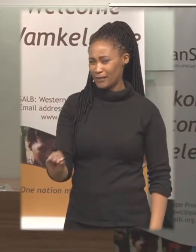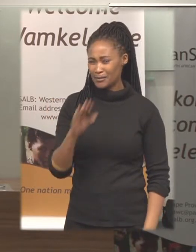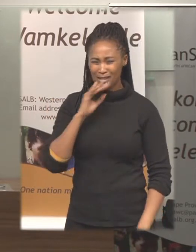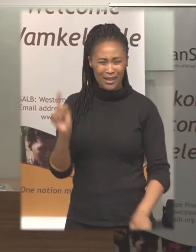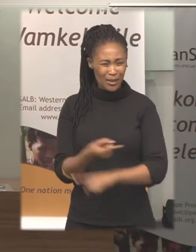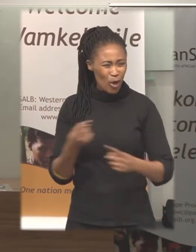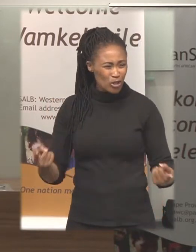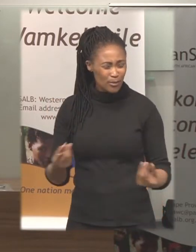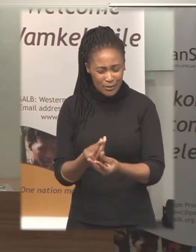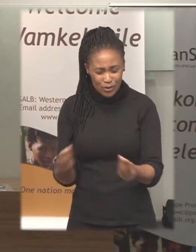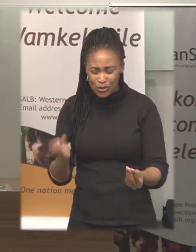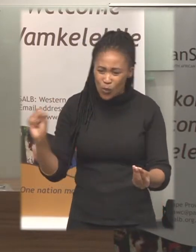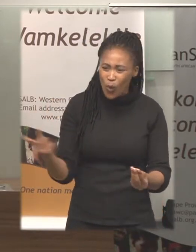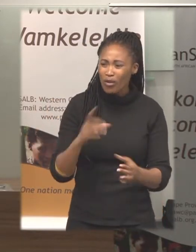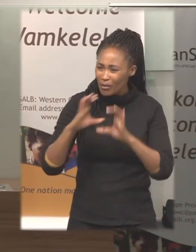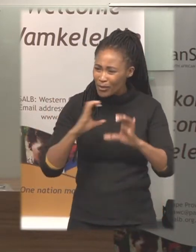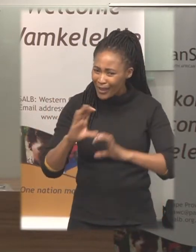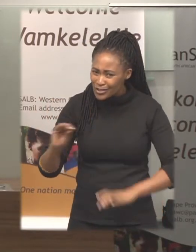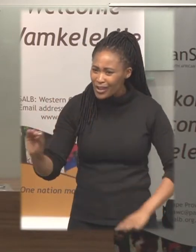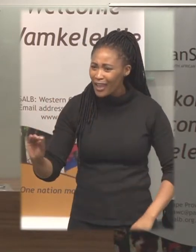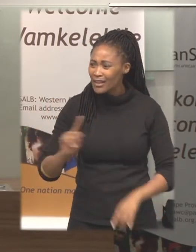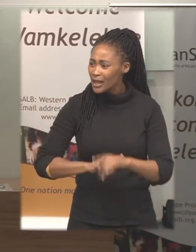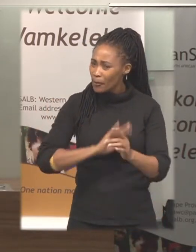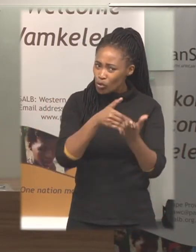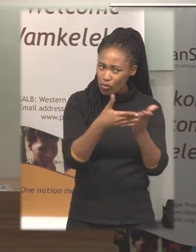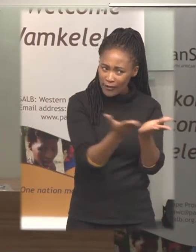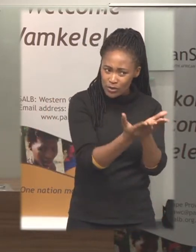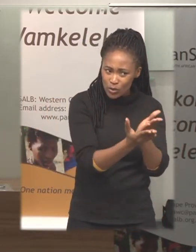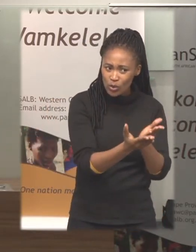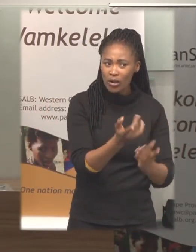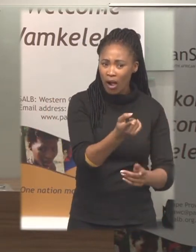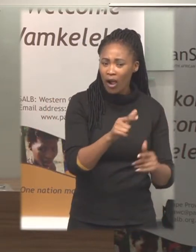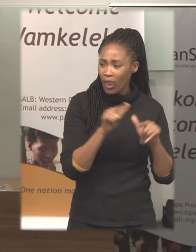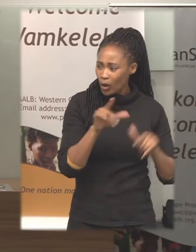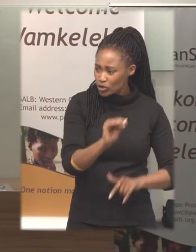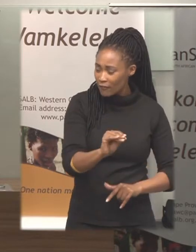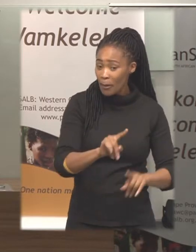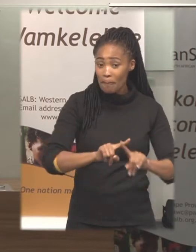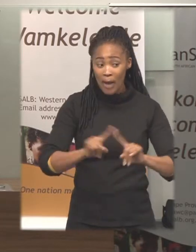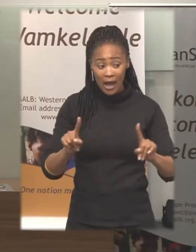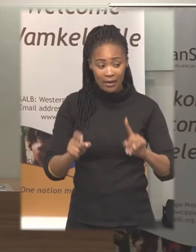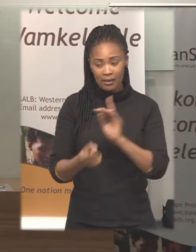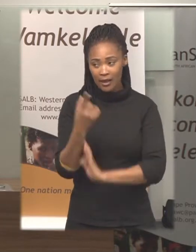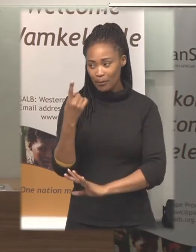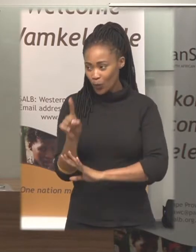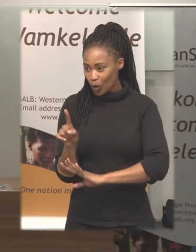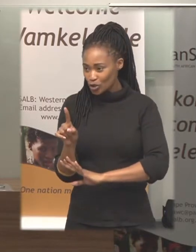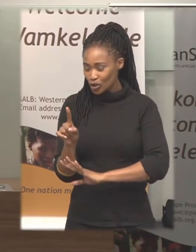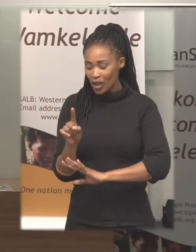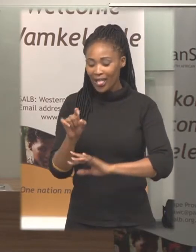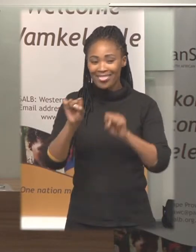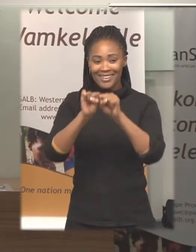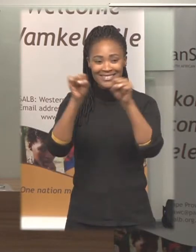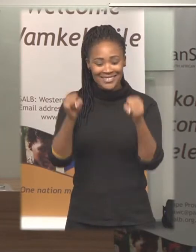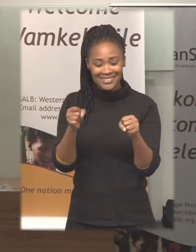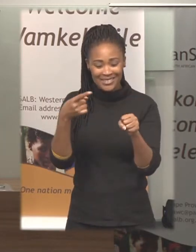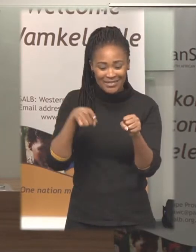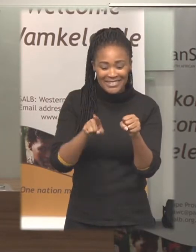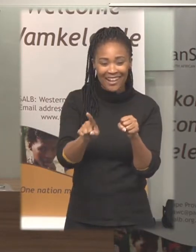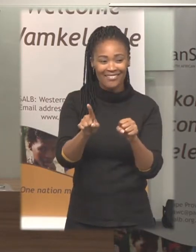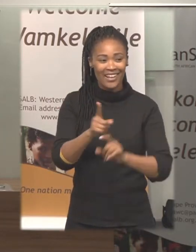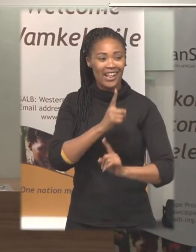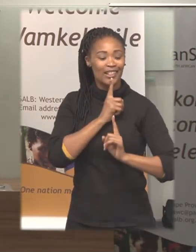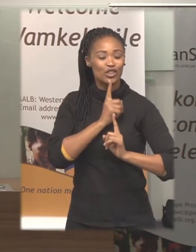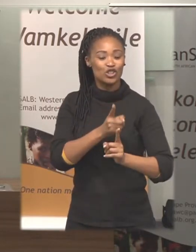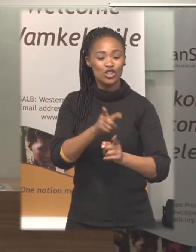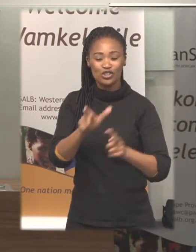communicative resources to school. Absolutely. But what happens is that the system itself and the